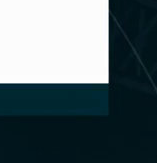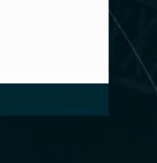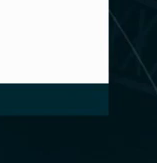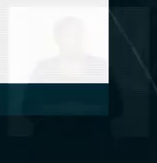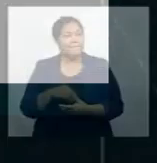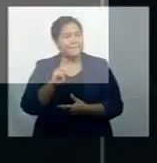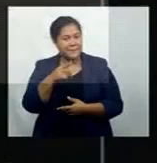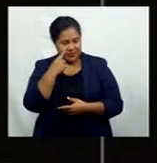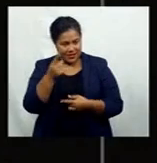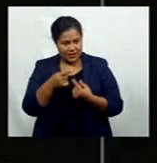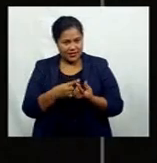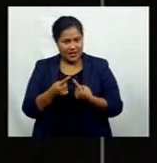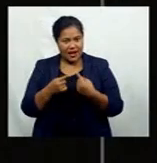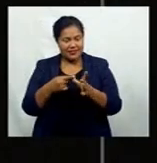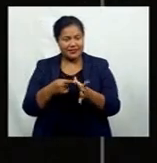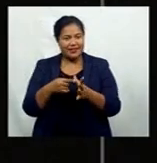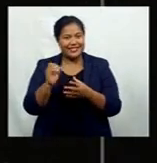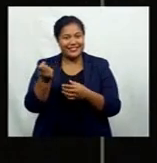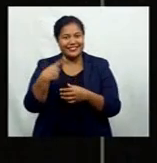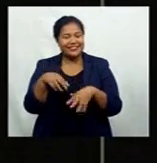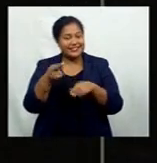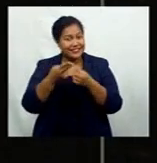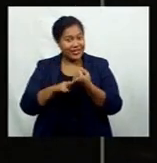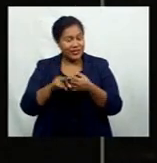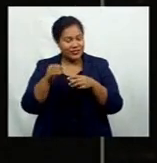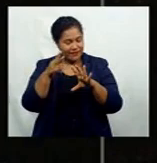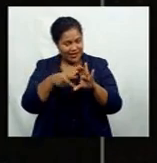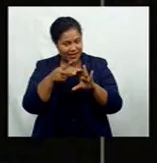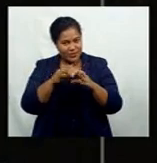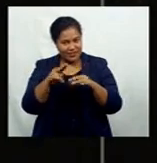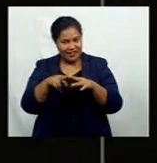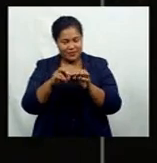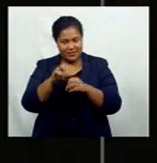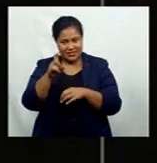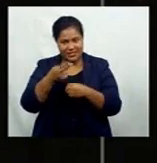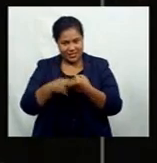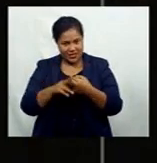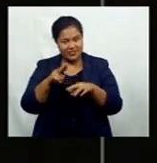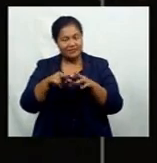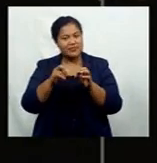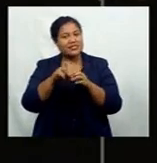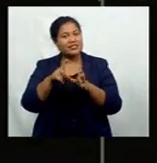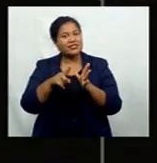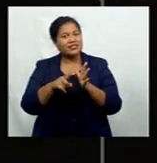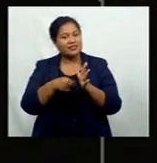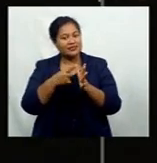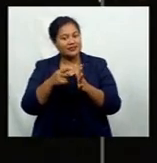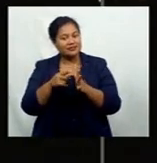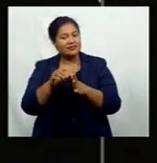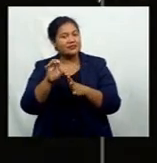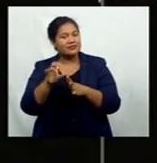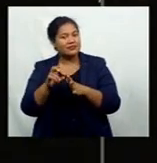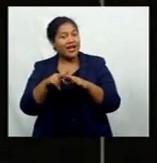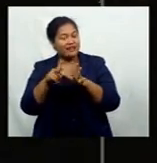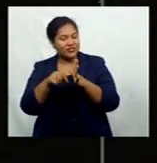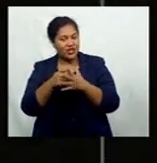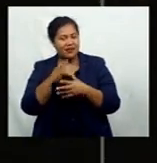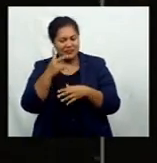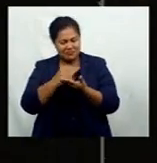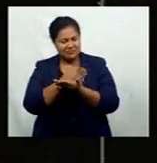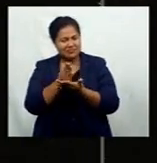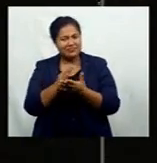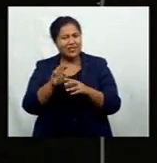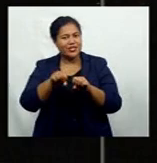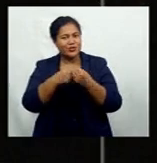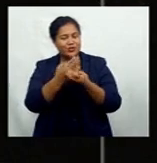and send us newsworthy pictures and videos fpcnews at fpc.com.fj or share it with us via social media. You can